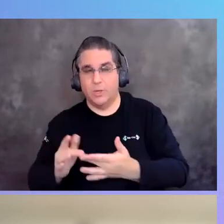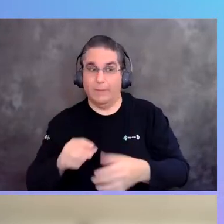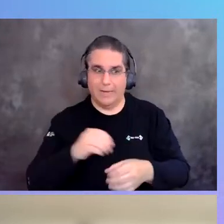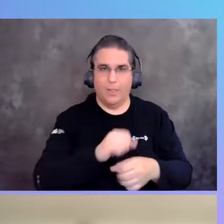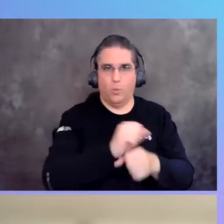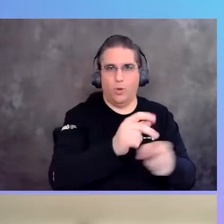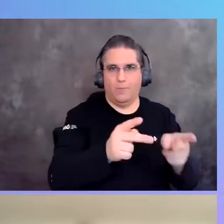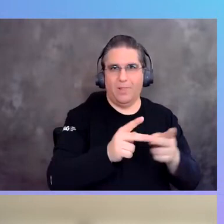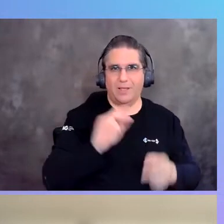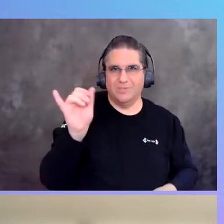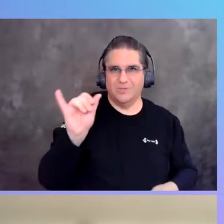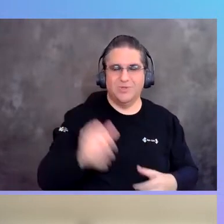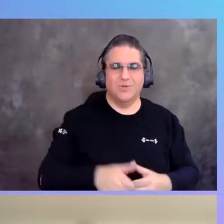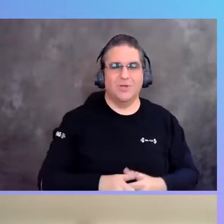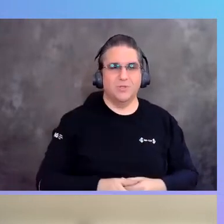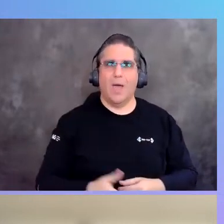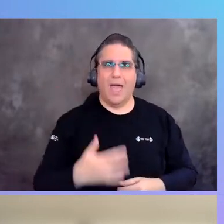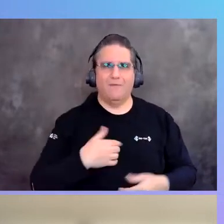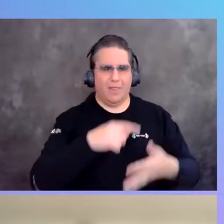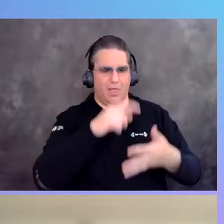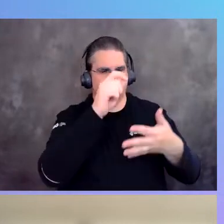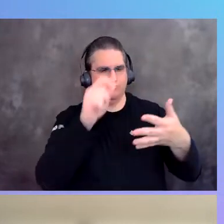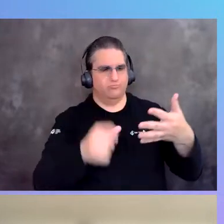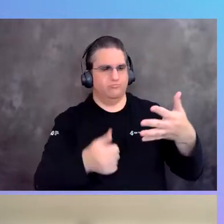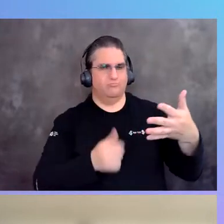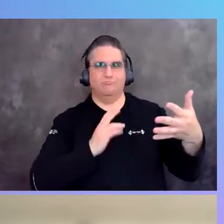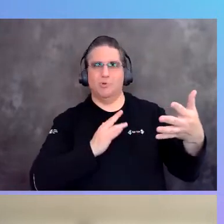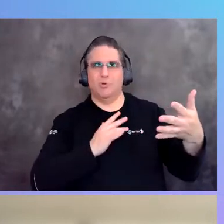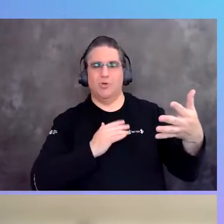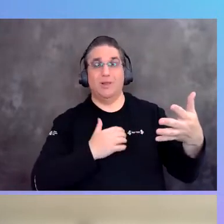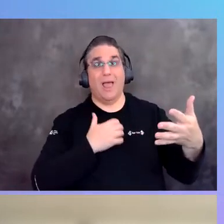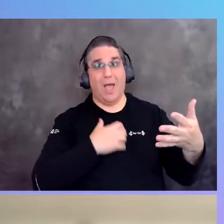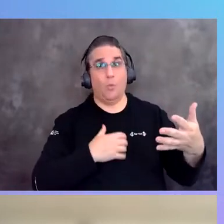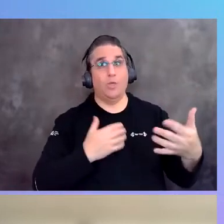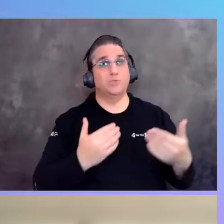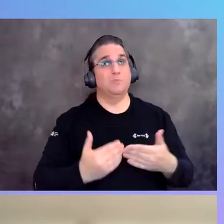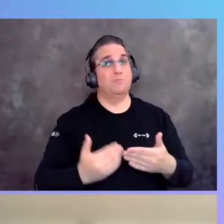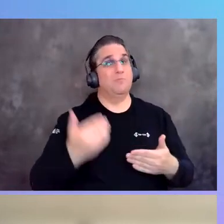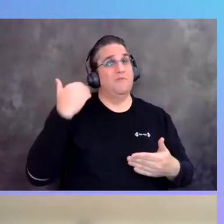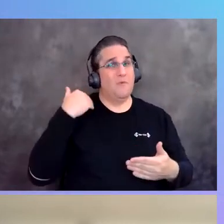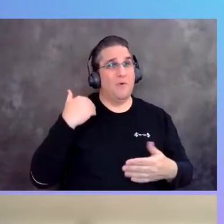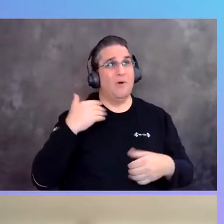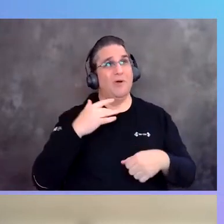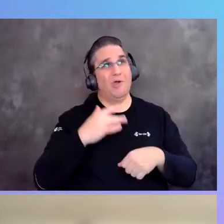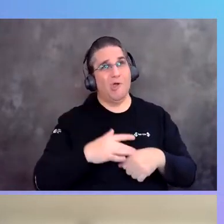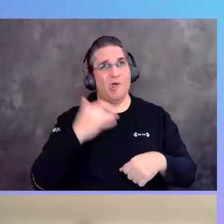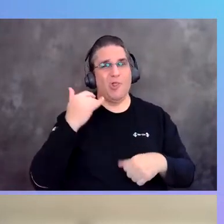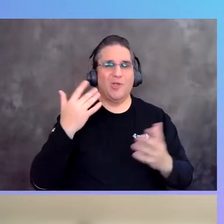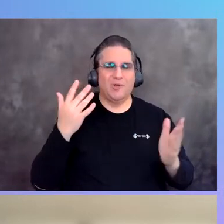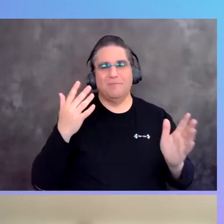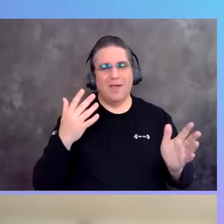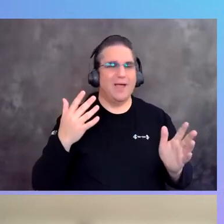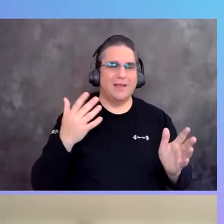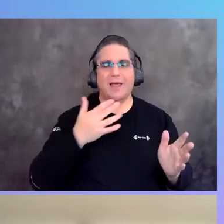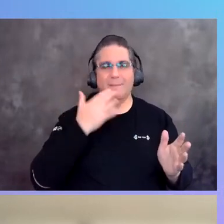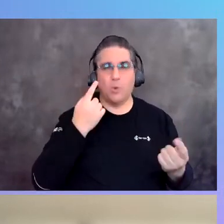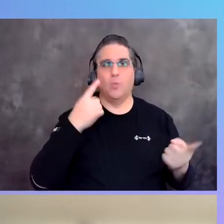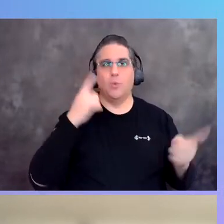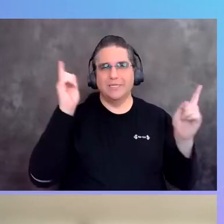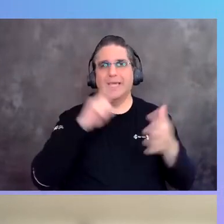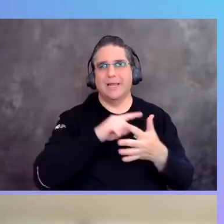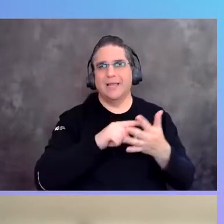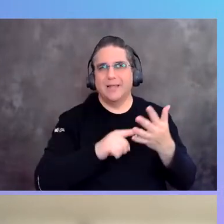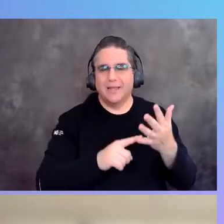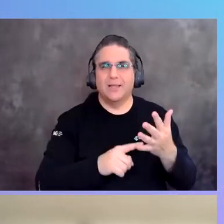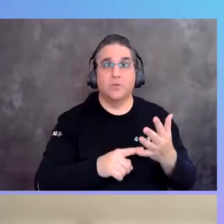So while that was good, I feel like if we could have done that earlier, we would have been in a better place and move it forward. But I think a lesson learned there and one to share is, it